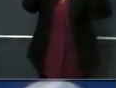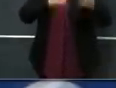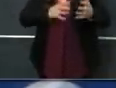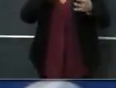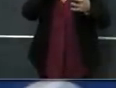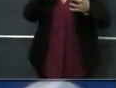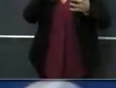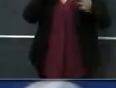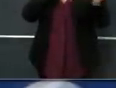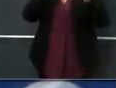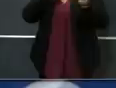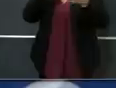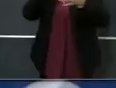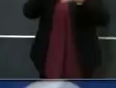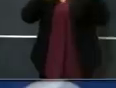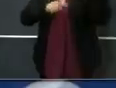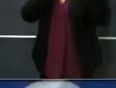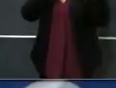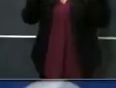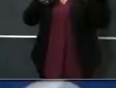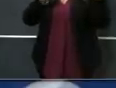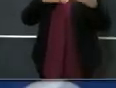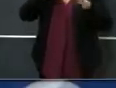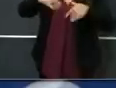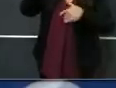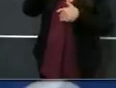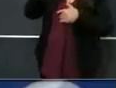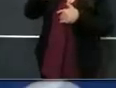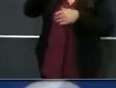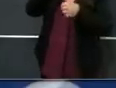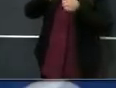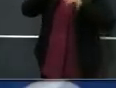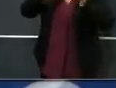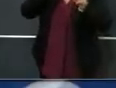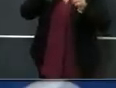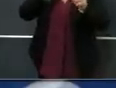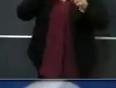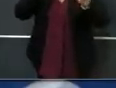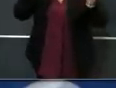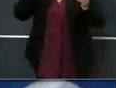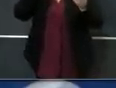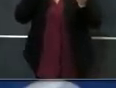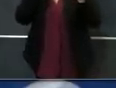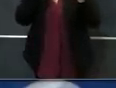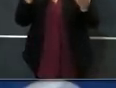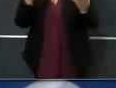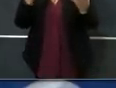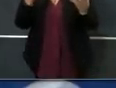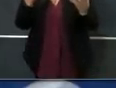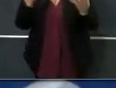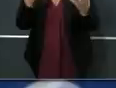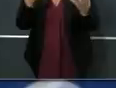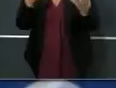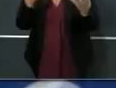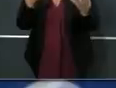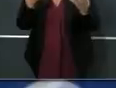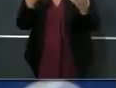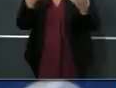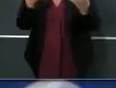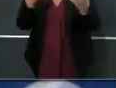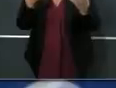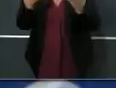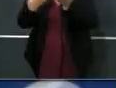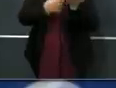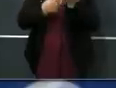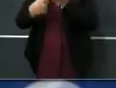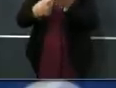local letter, I haven't seen their letter. I've seen many letters that stacked up around these conversations, but we expect many more